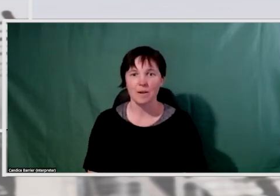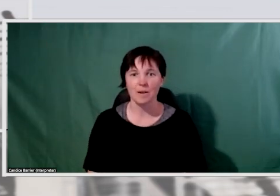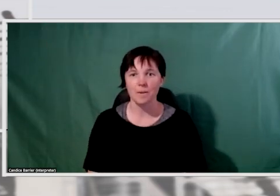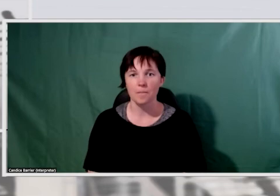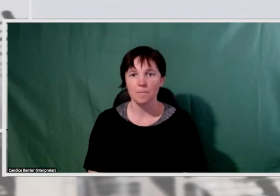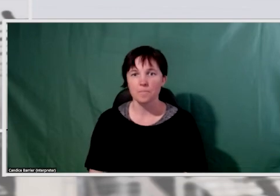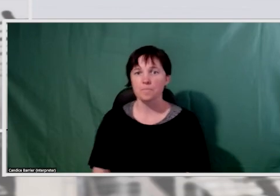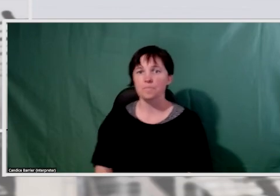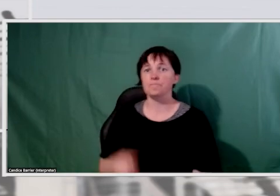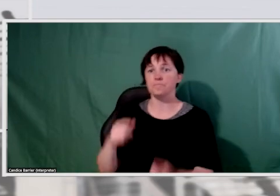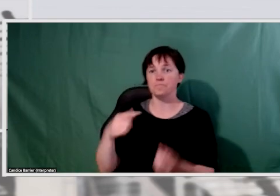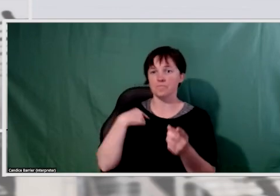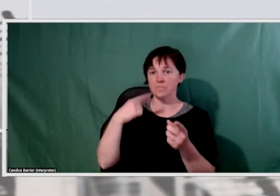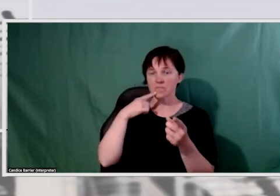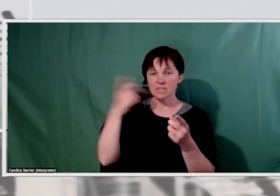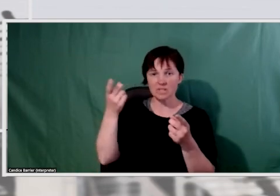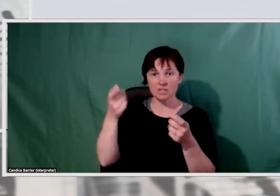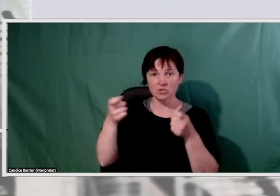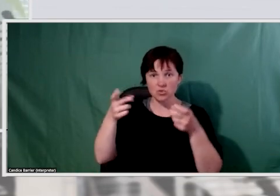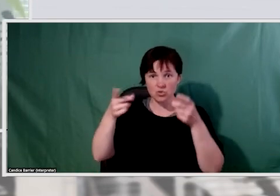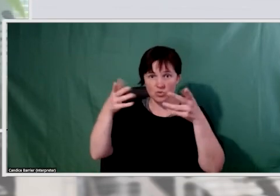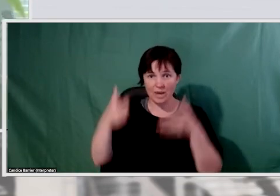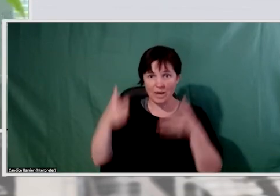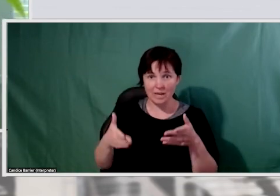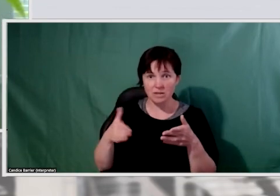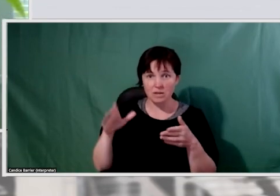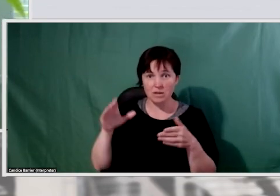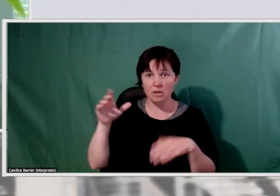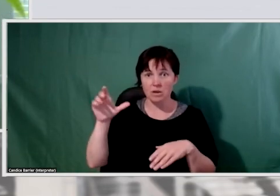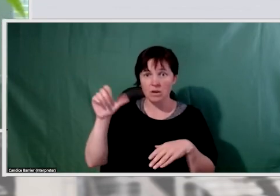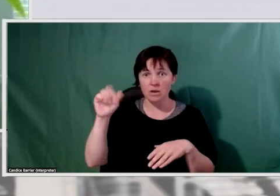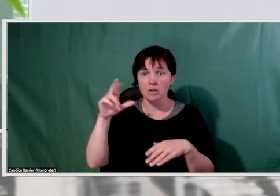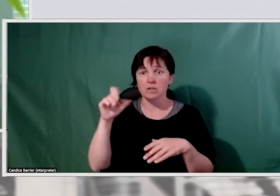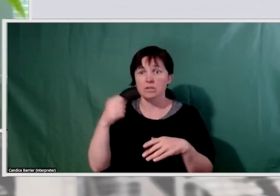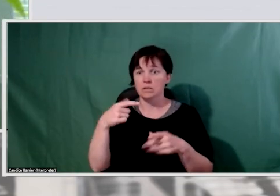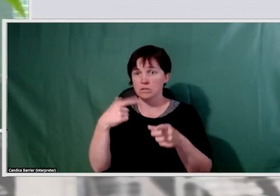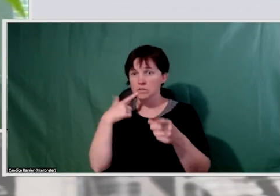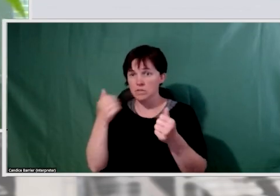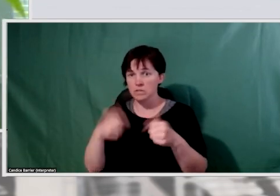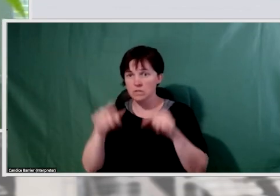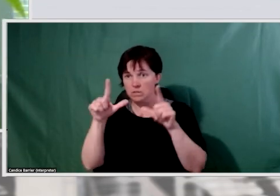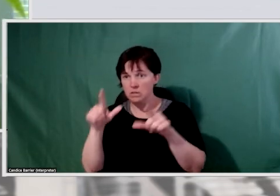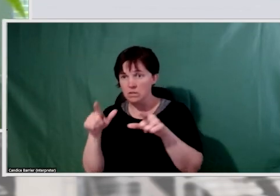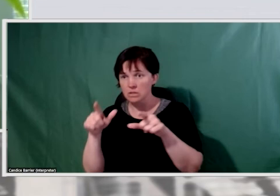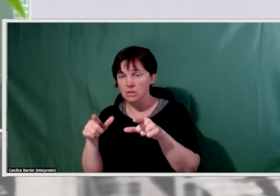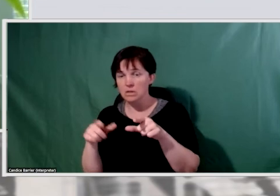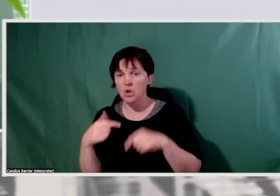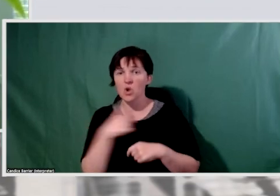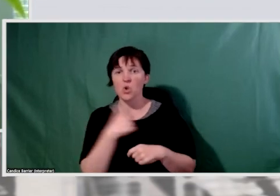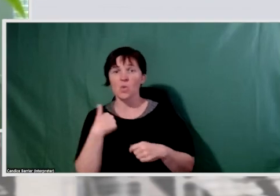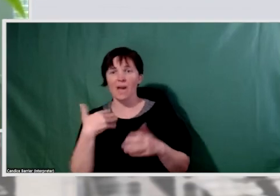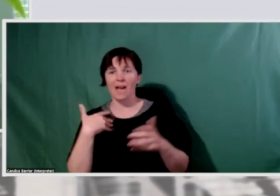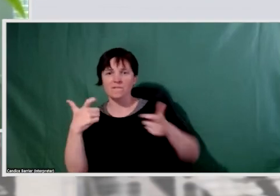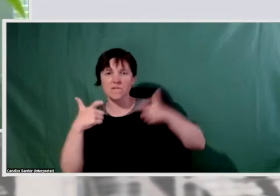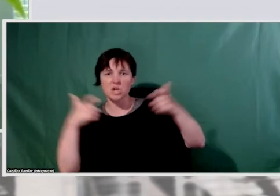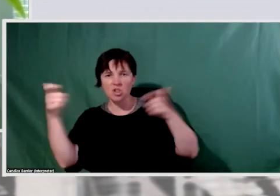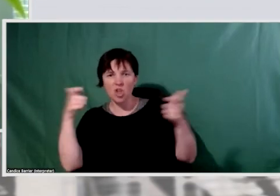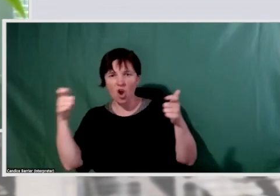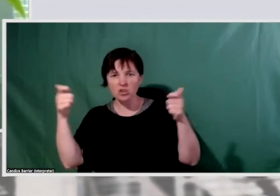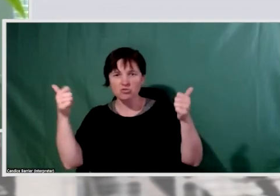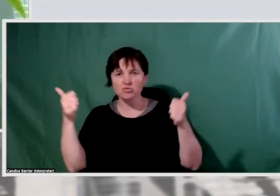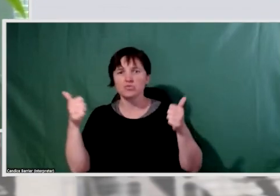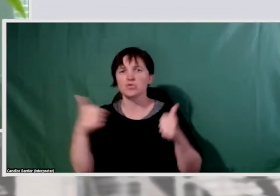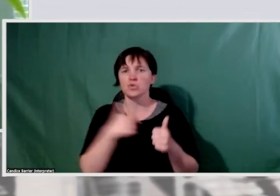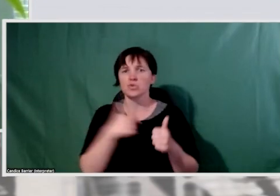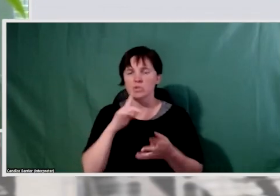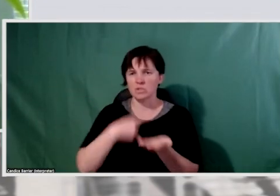So I'll say, Director Pollock, if you want to speak to that, you're welcome to. I saw you come on video. We also do have kind of larger, we talked about this a little bit last night